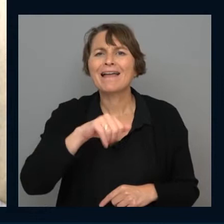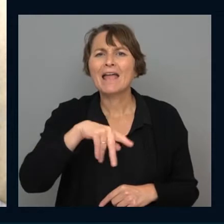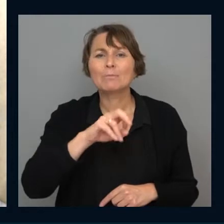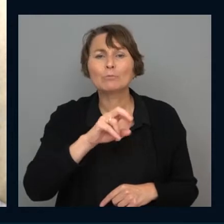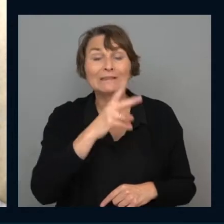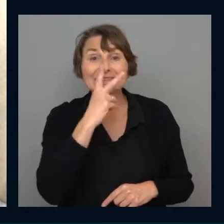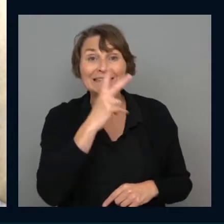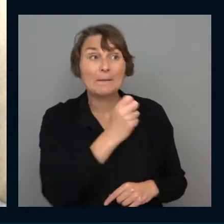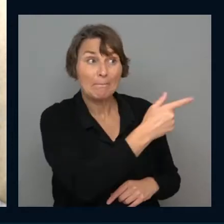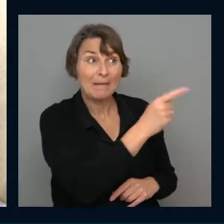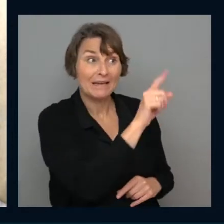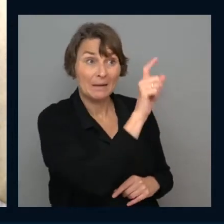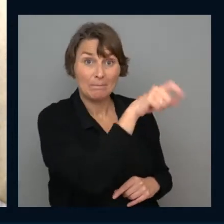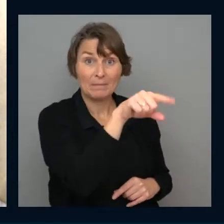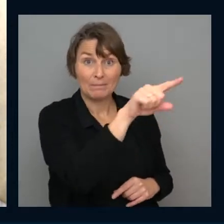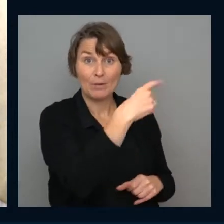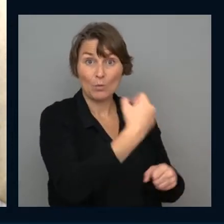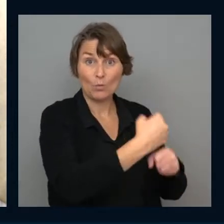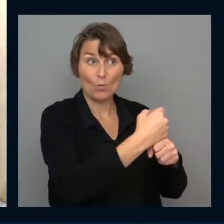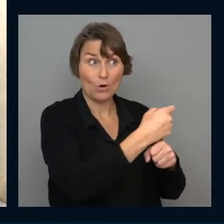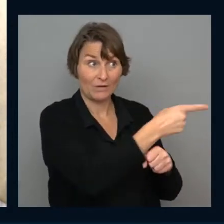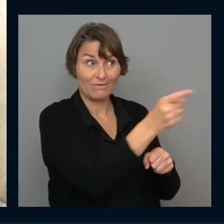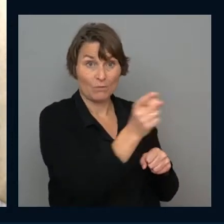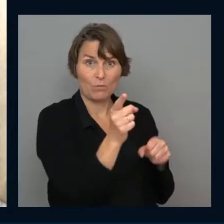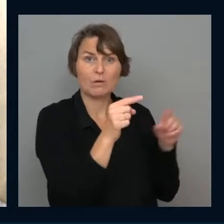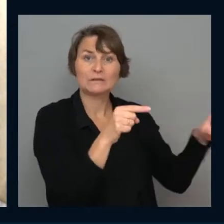also using this approach, or?